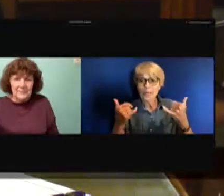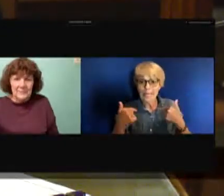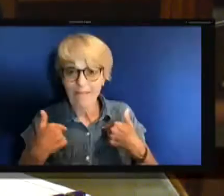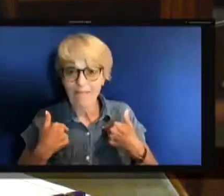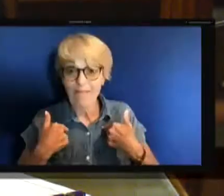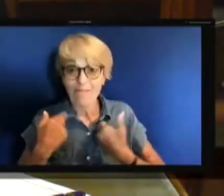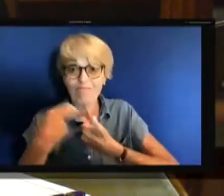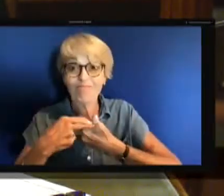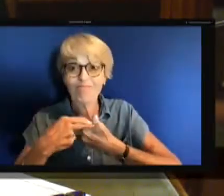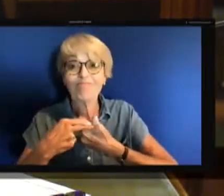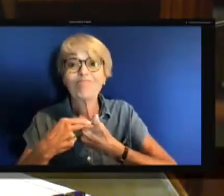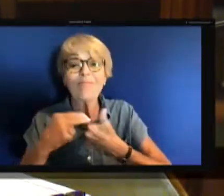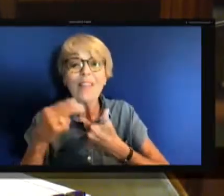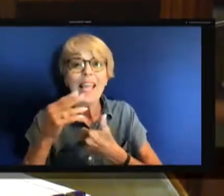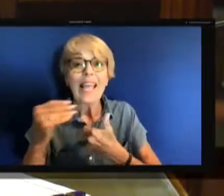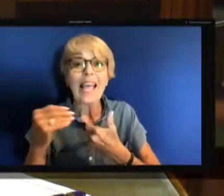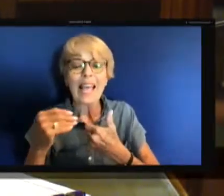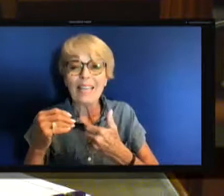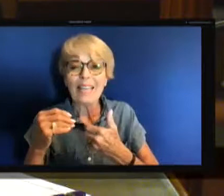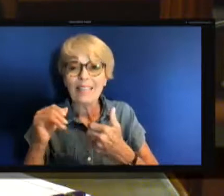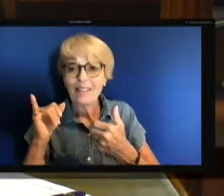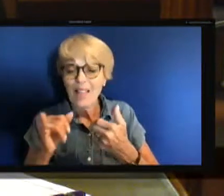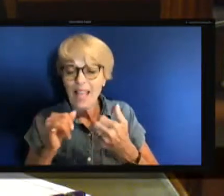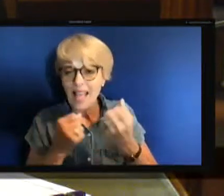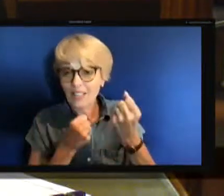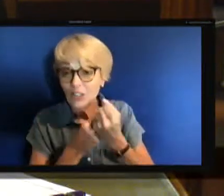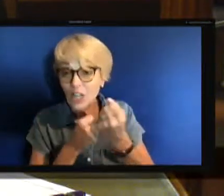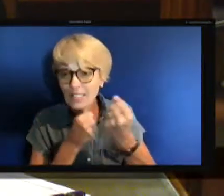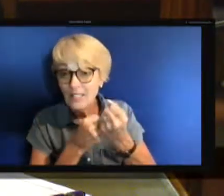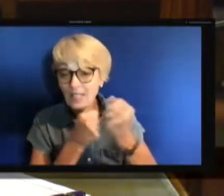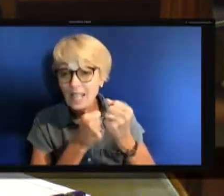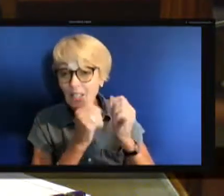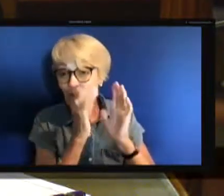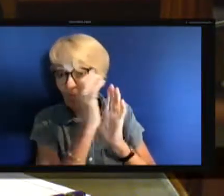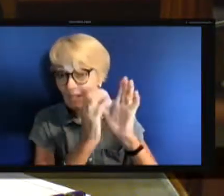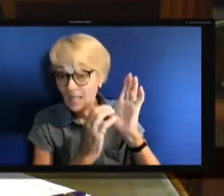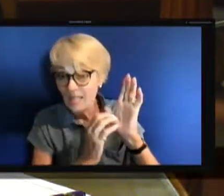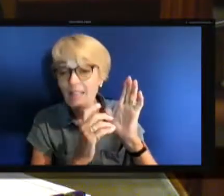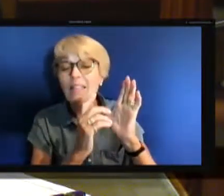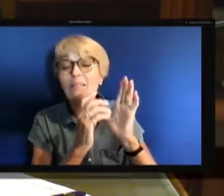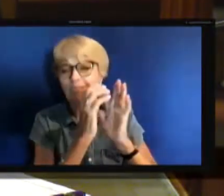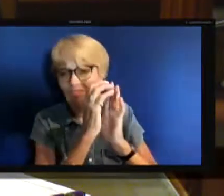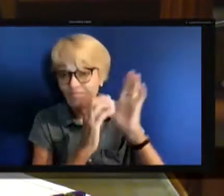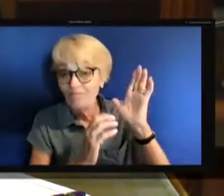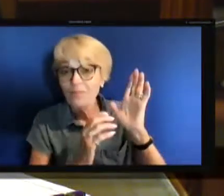their justification meets what I feel is okay, it passes on to